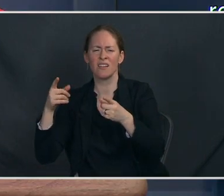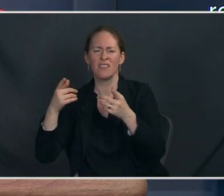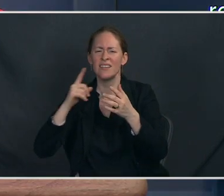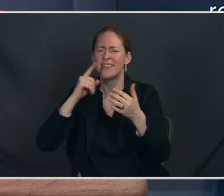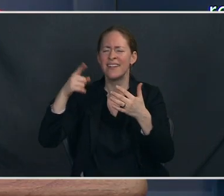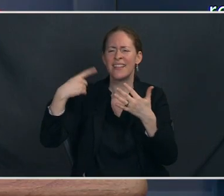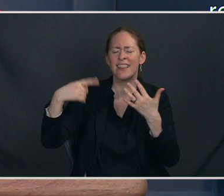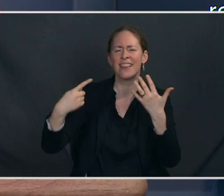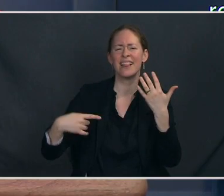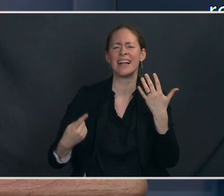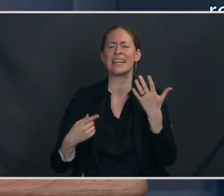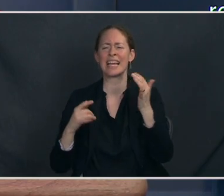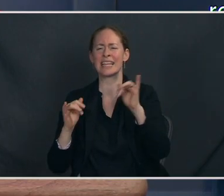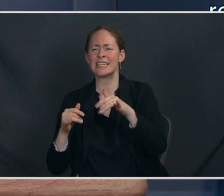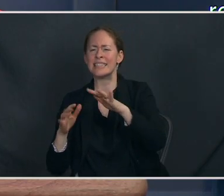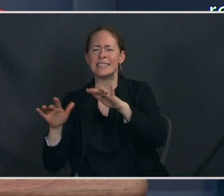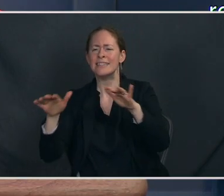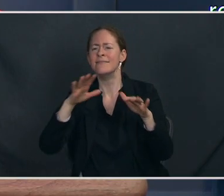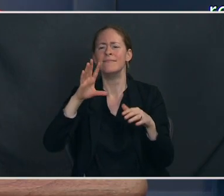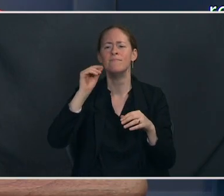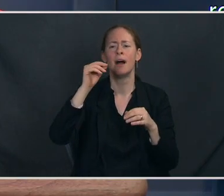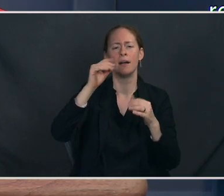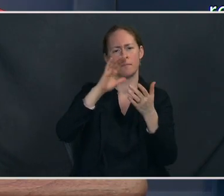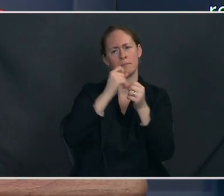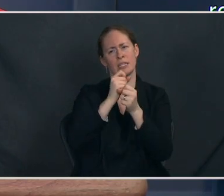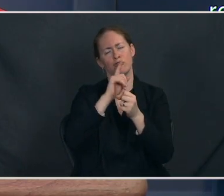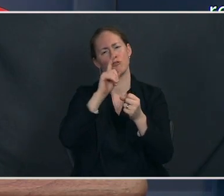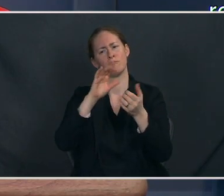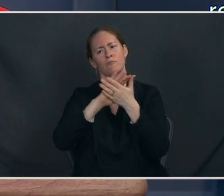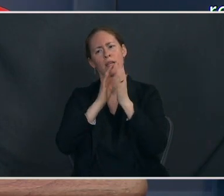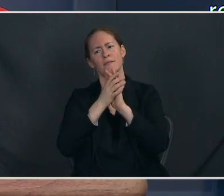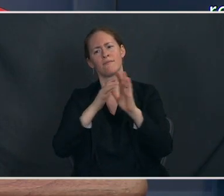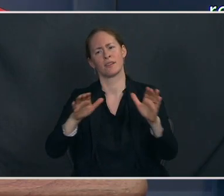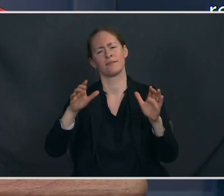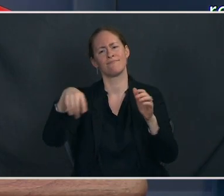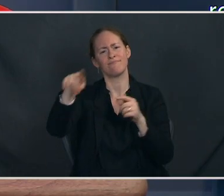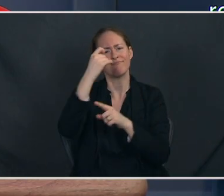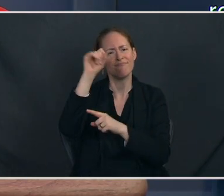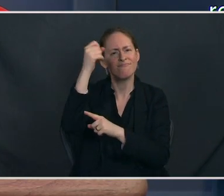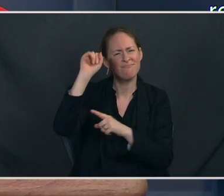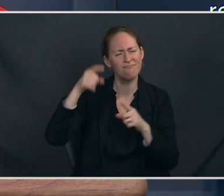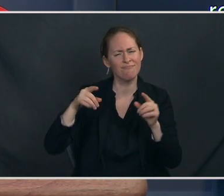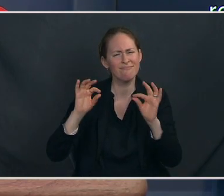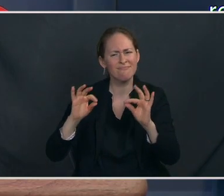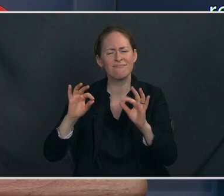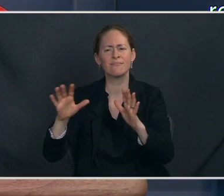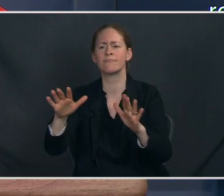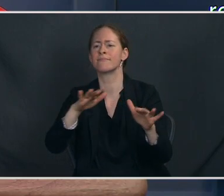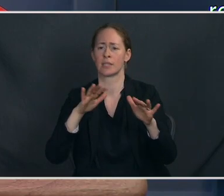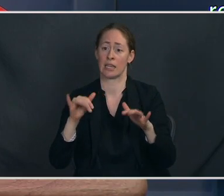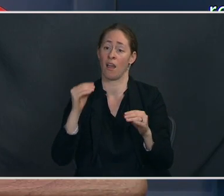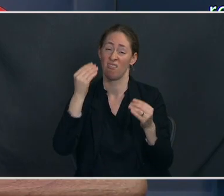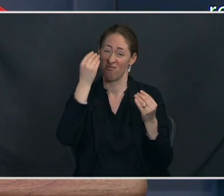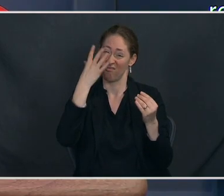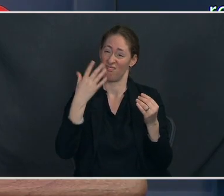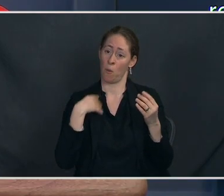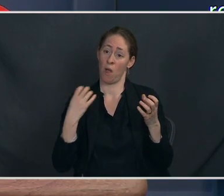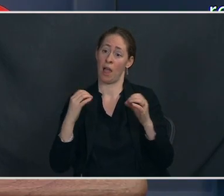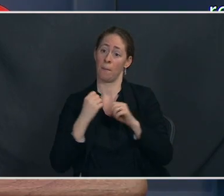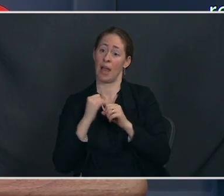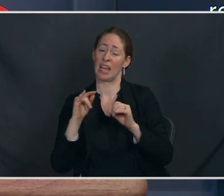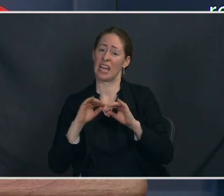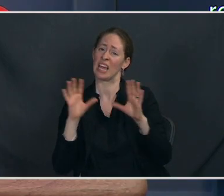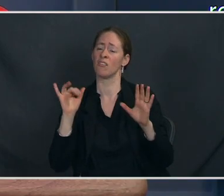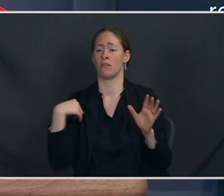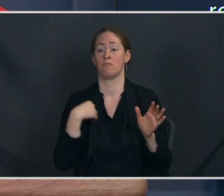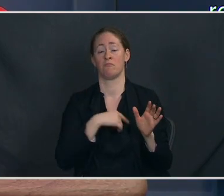protesters by Russian security forces. His intention was also to make clear that the United States will act firmly in defense of our